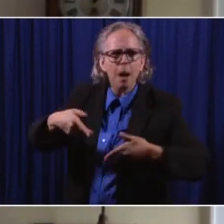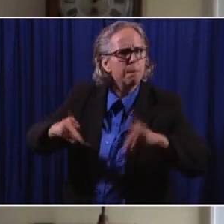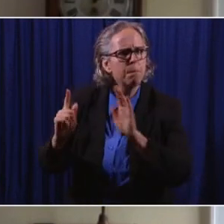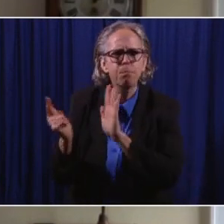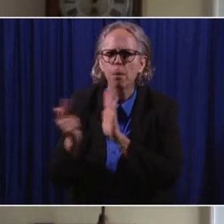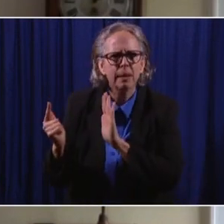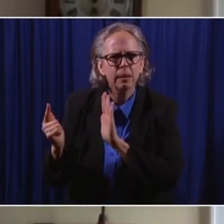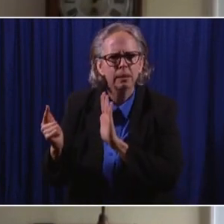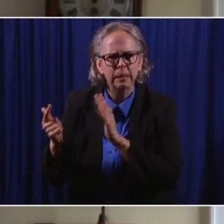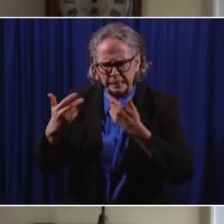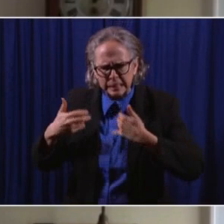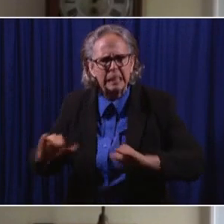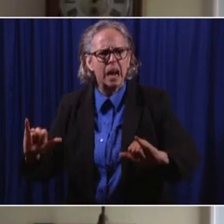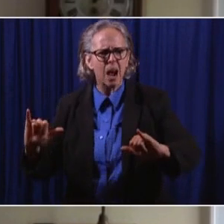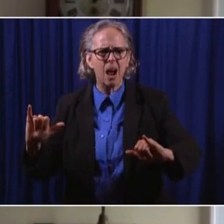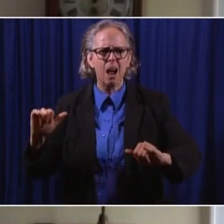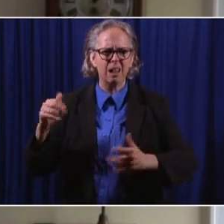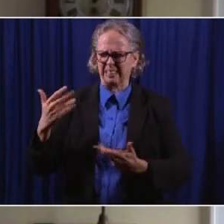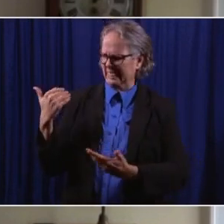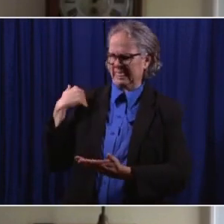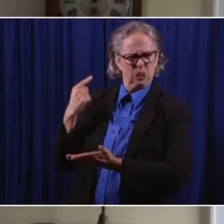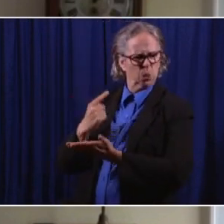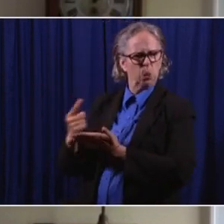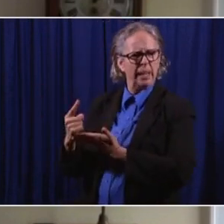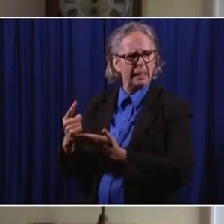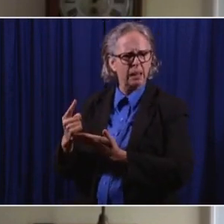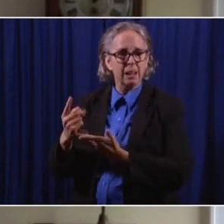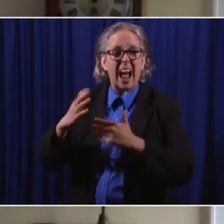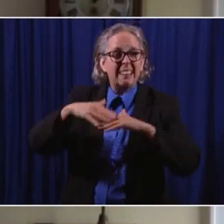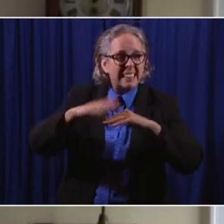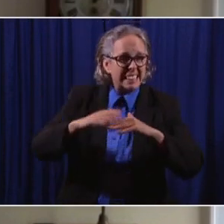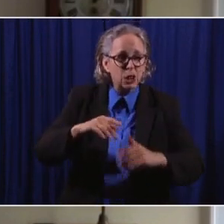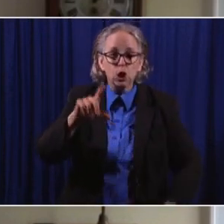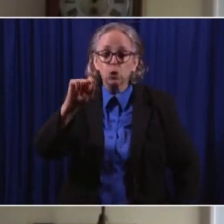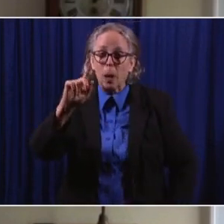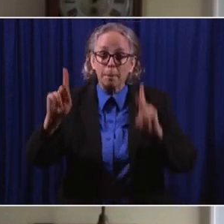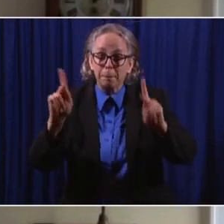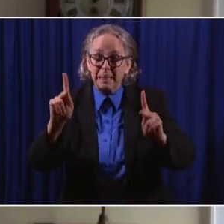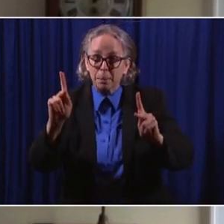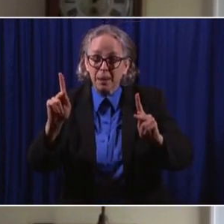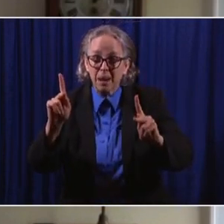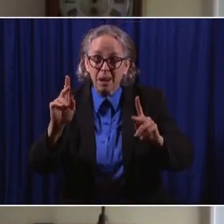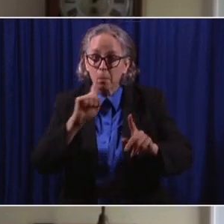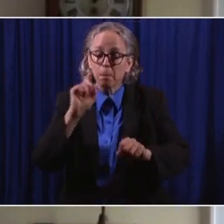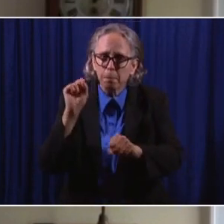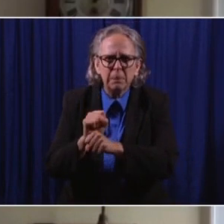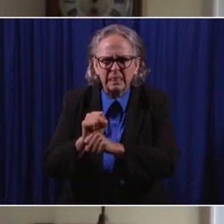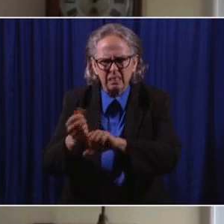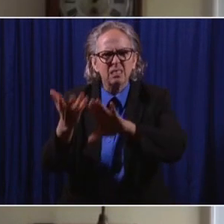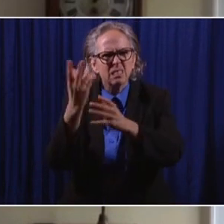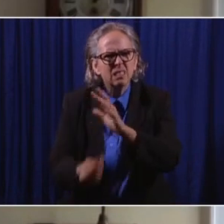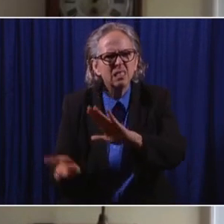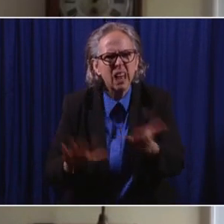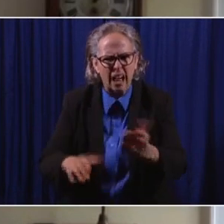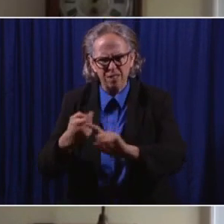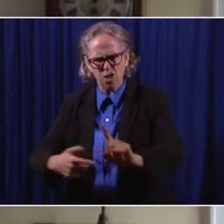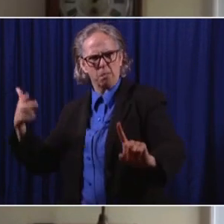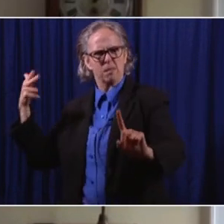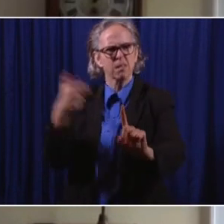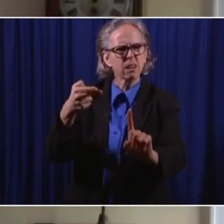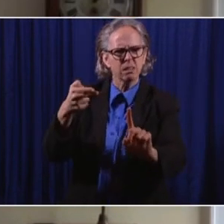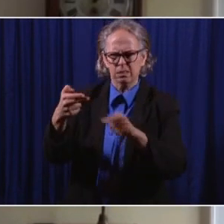This past week, at least 20 people in Ohio died last Tuesday through yesterday